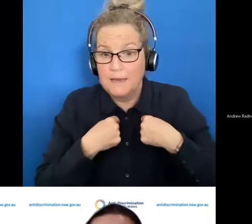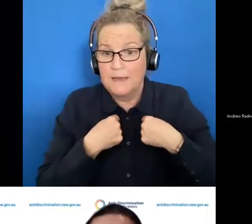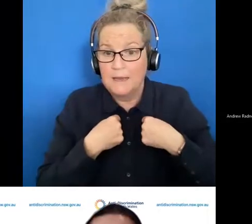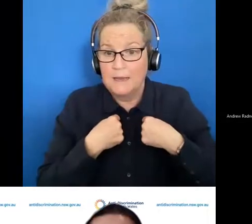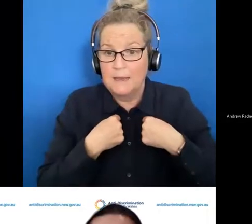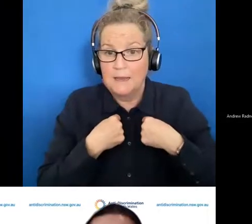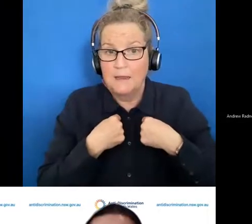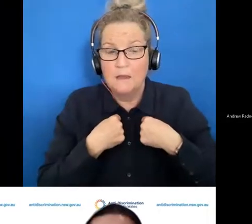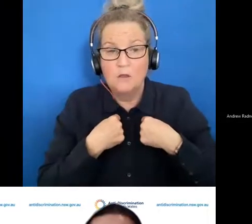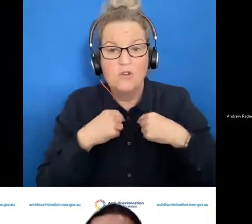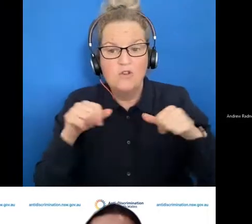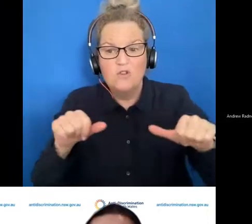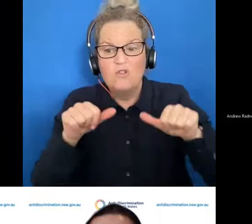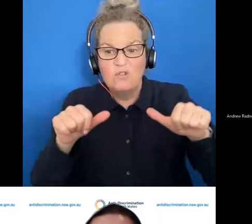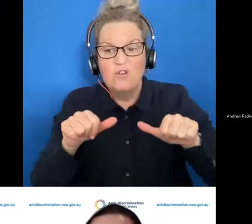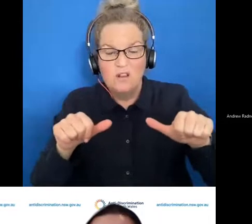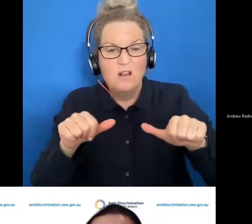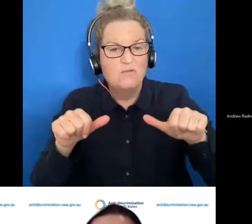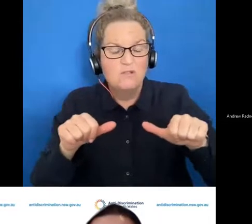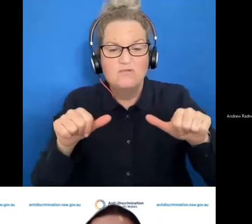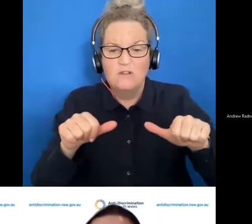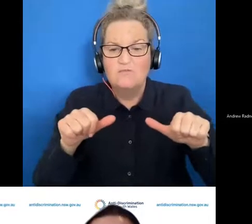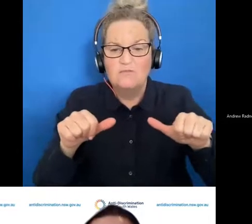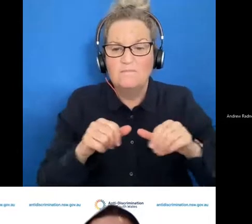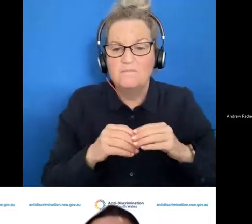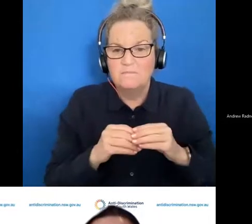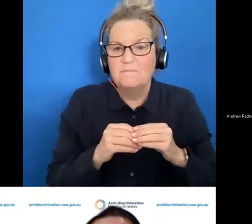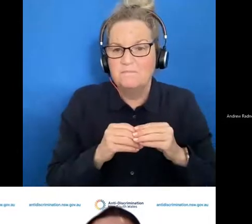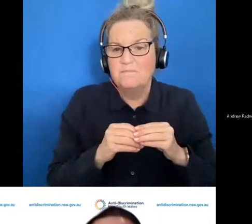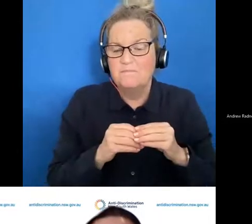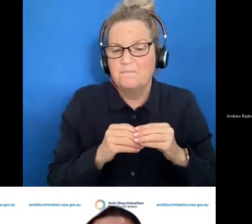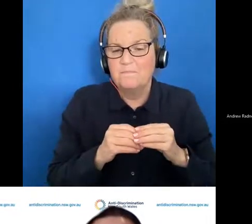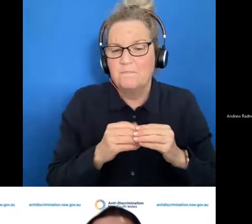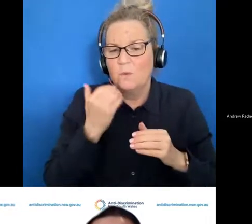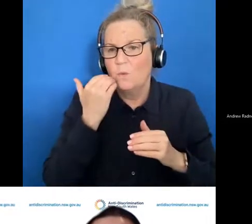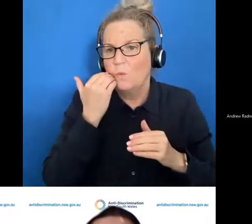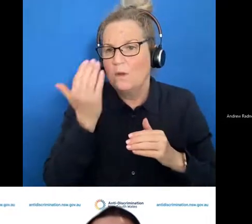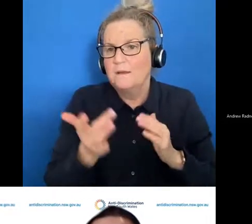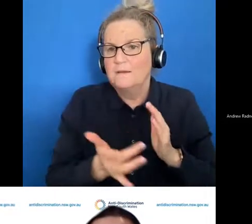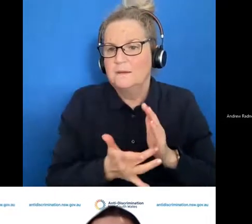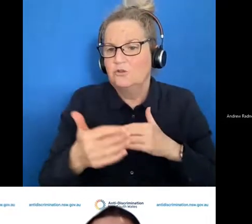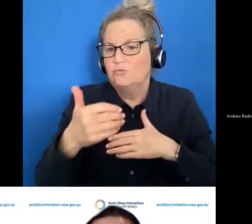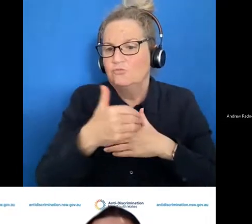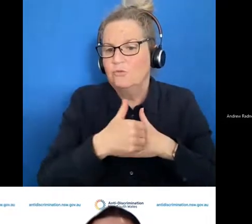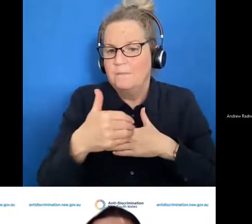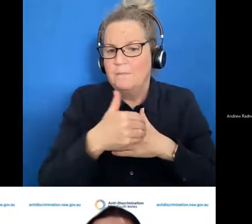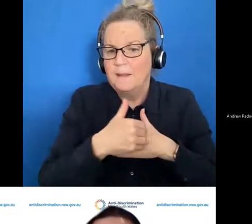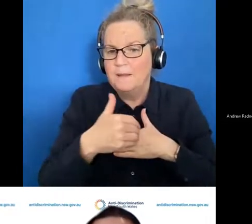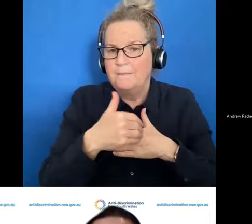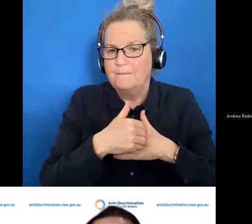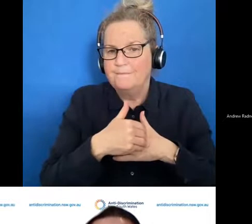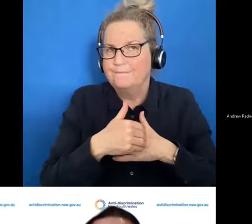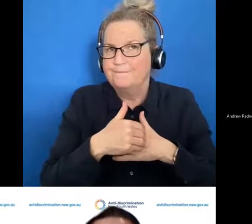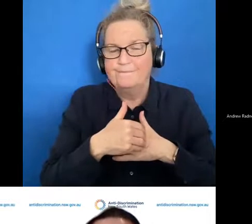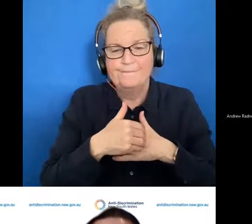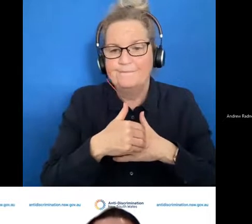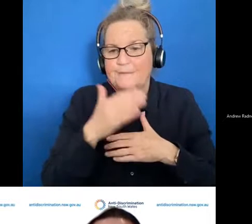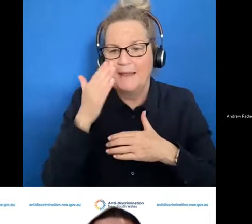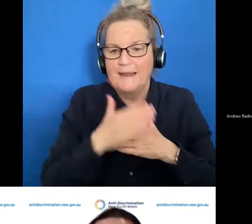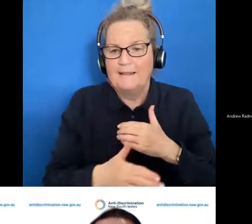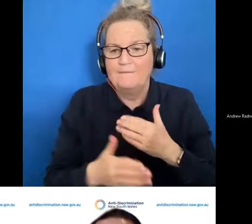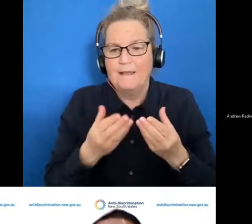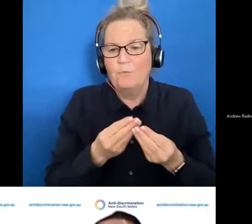Okay, I think I might try and share. Yes, Jackie, yeah, okay. Thank you. Always technical issues. Nothing ever goes smoothly, unfortunately,